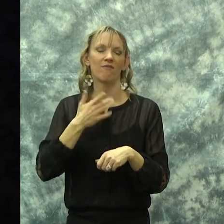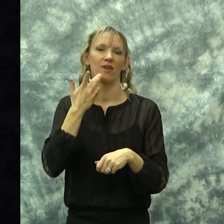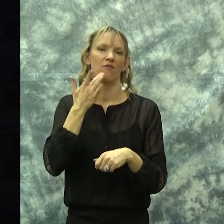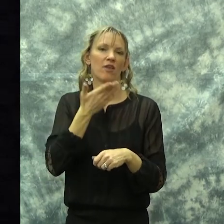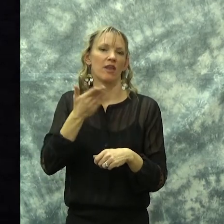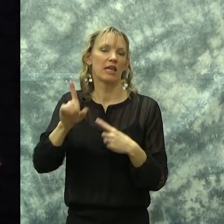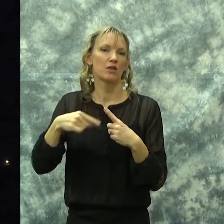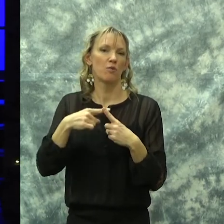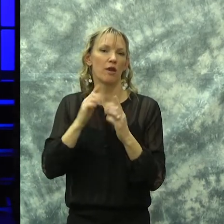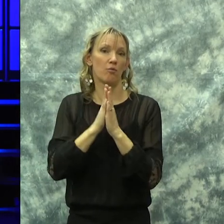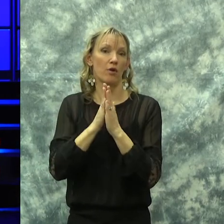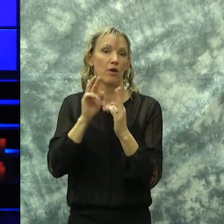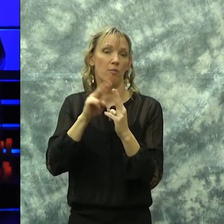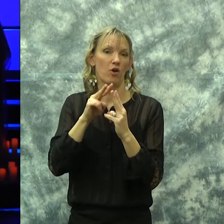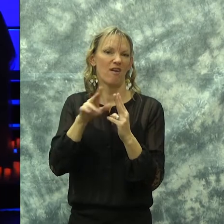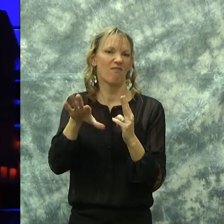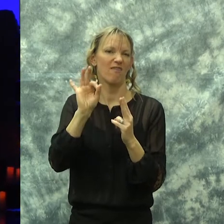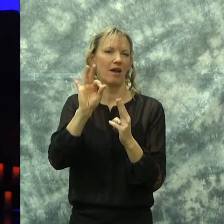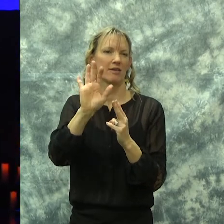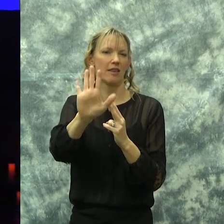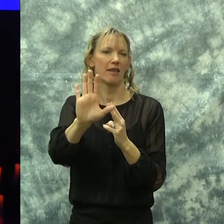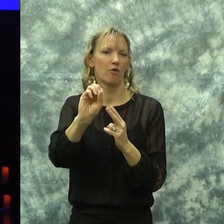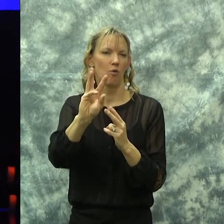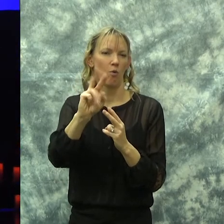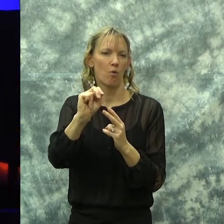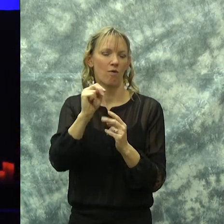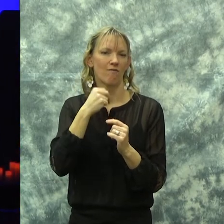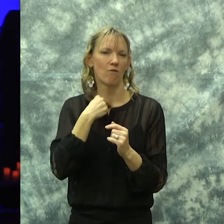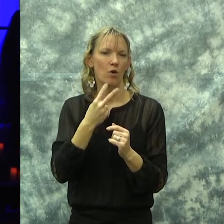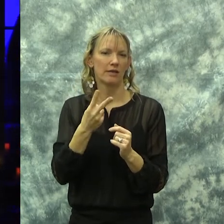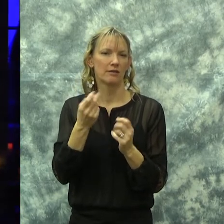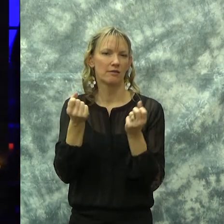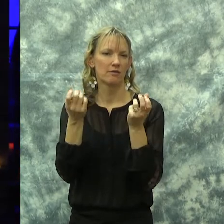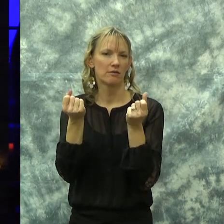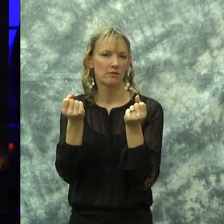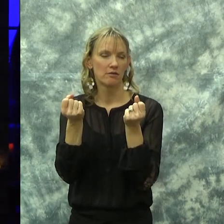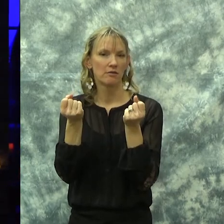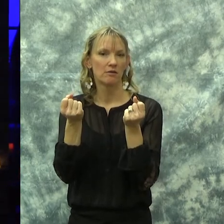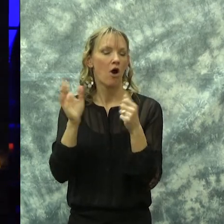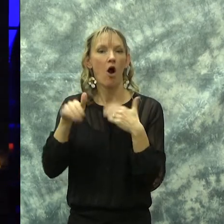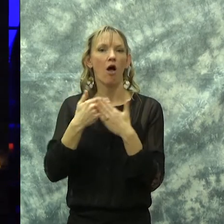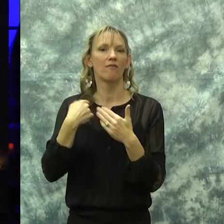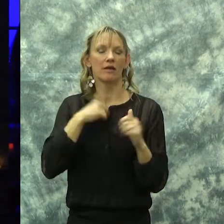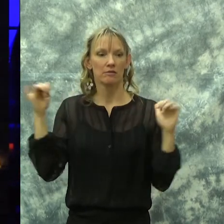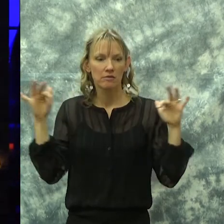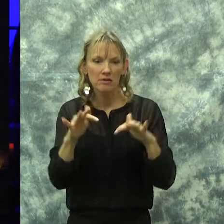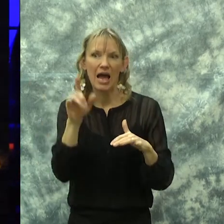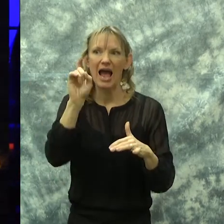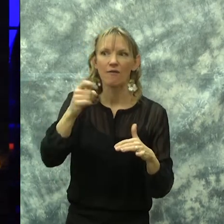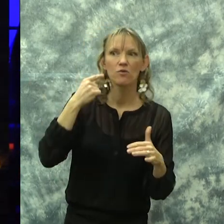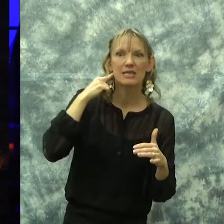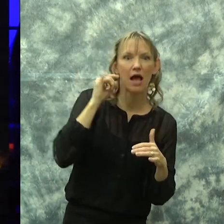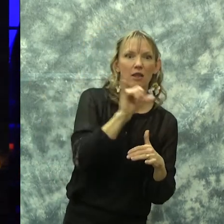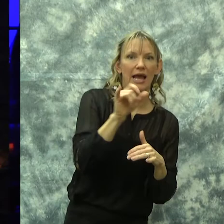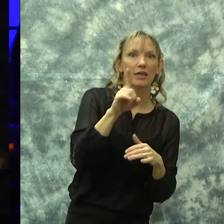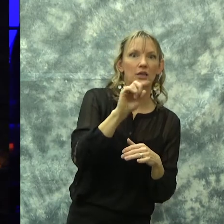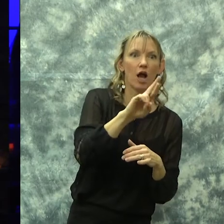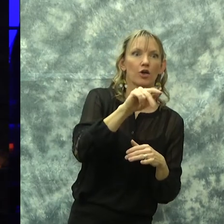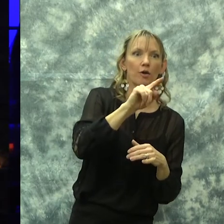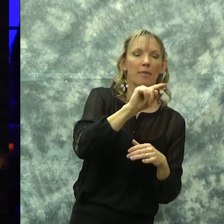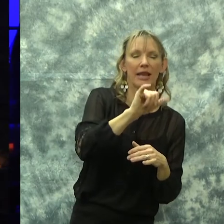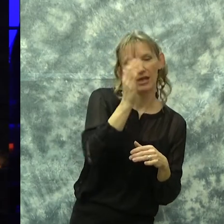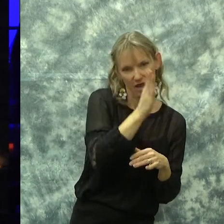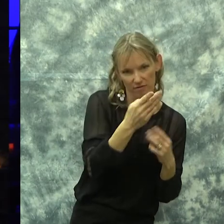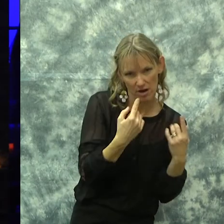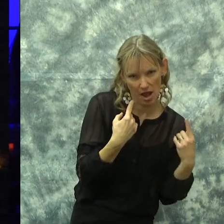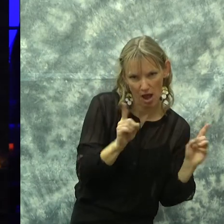when a practitioner finds her own voice. We all come in there at first and we're like, oh my God, I got to try to sound like Dr. Patty, which is never going to happen,